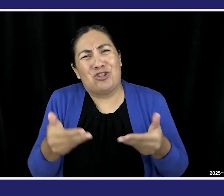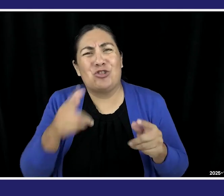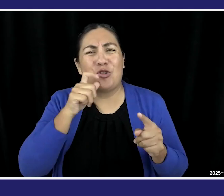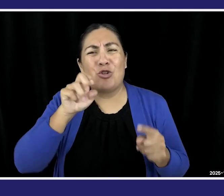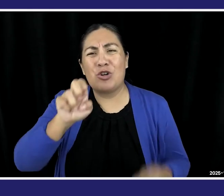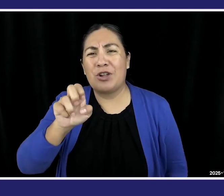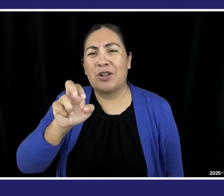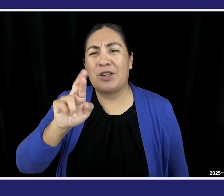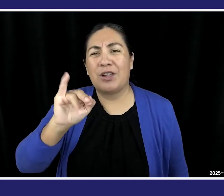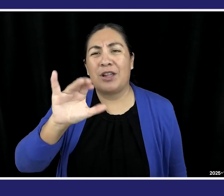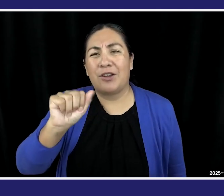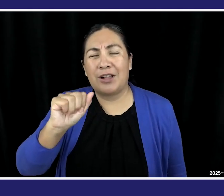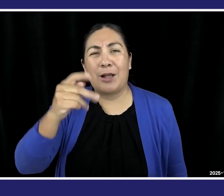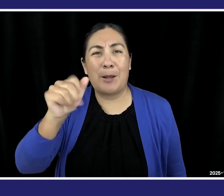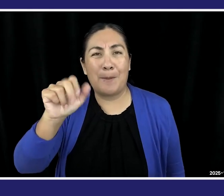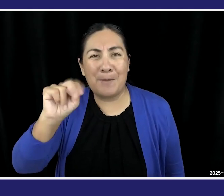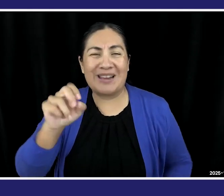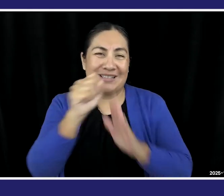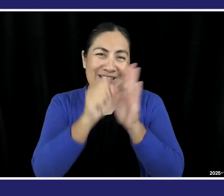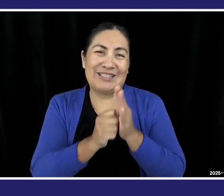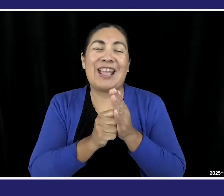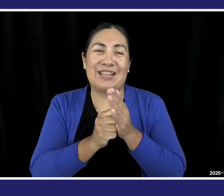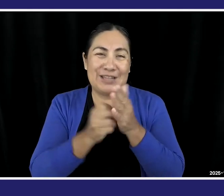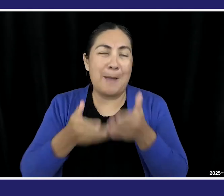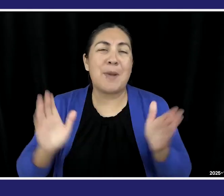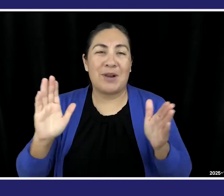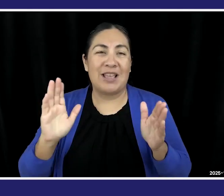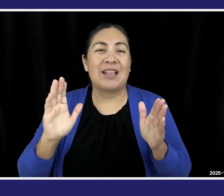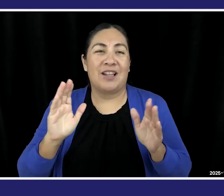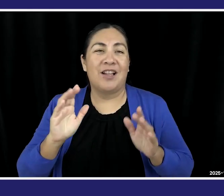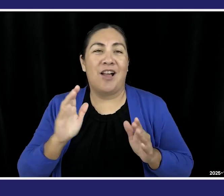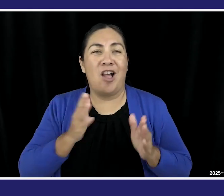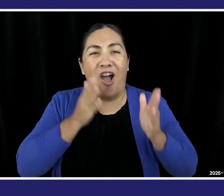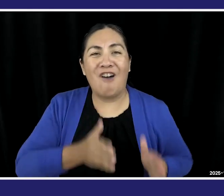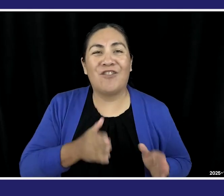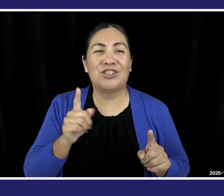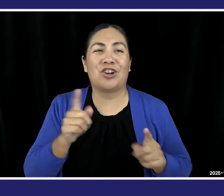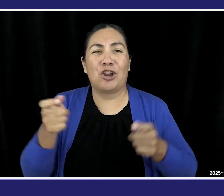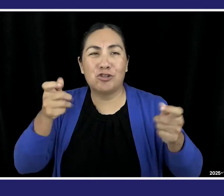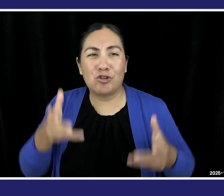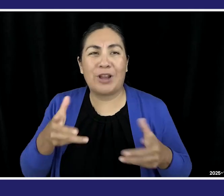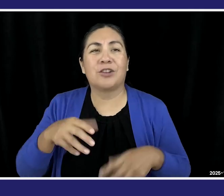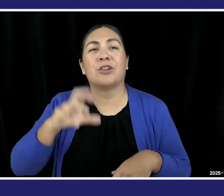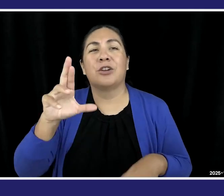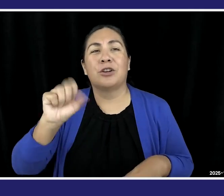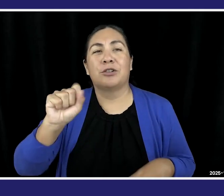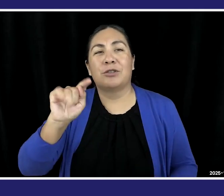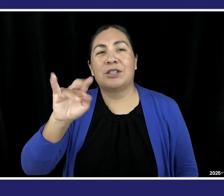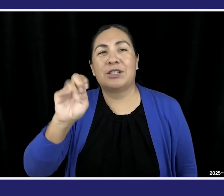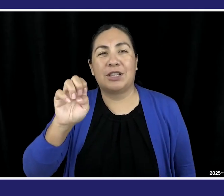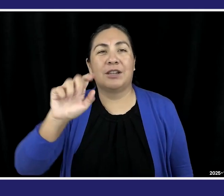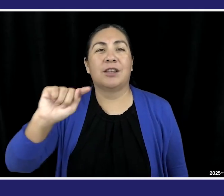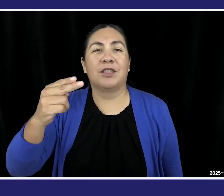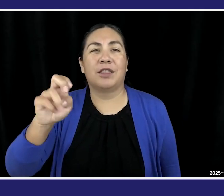Pan, our State Public Health Officer and Director, and Christine Theodore, our Assistant Director for CDPH, to provide some